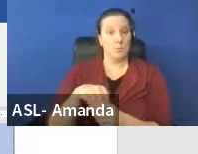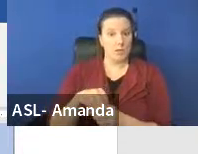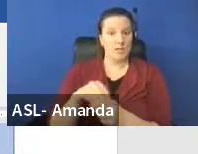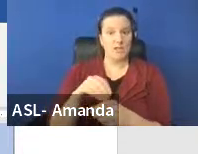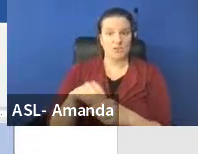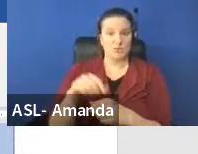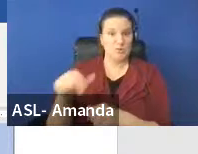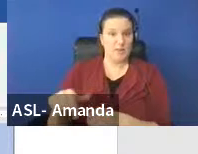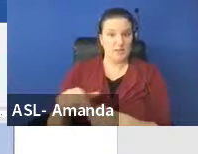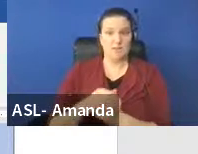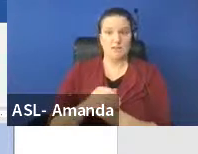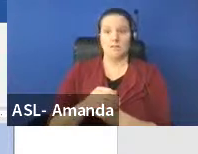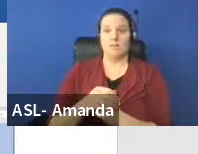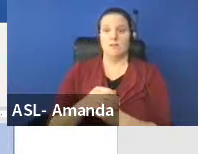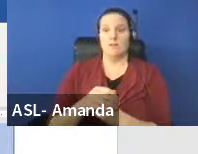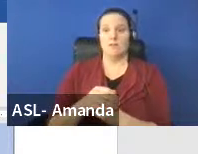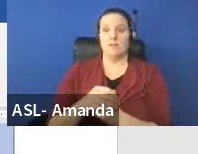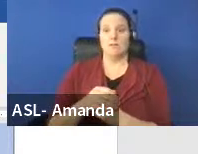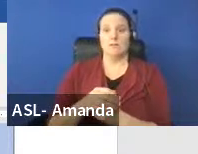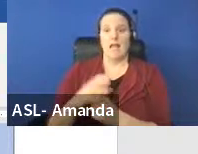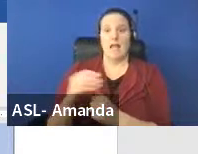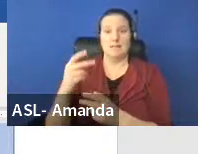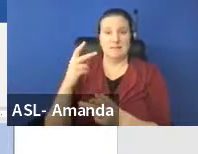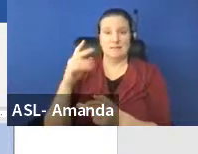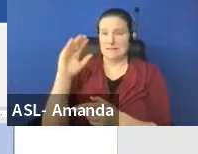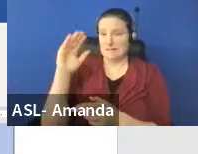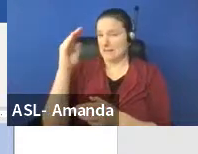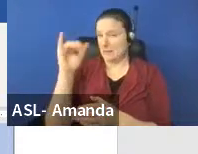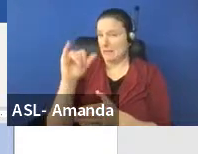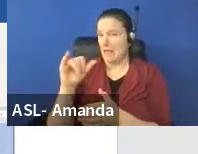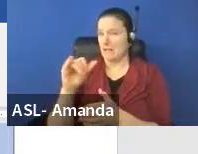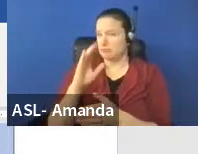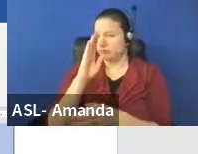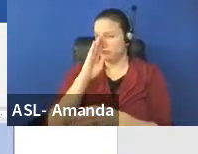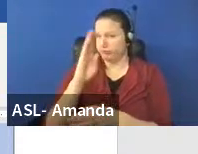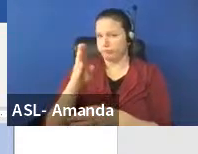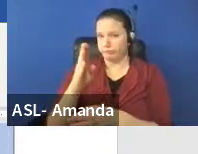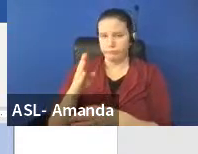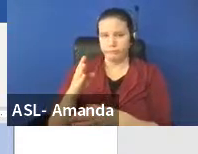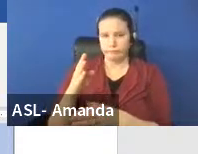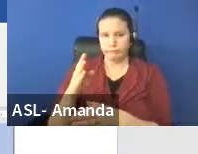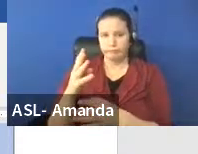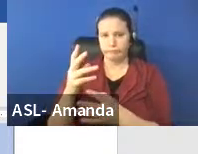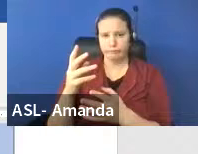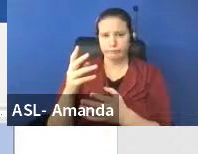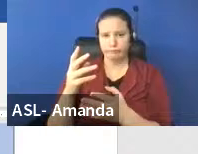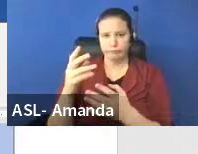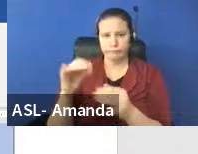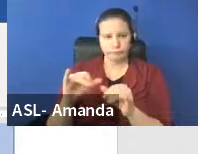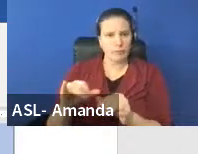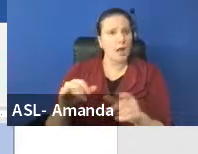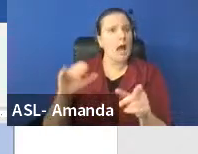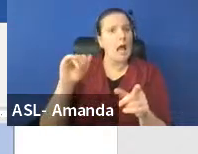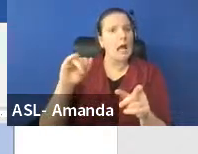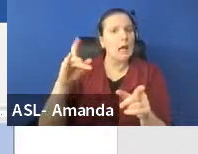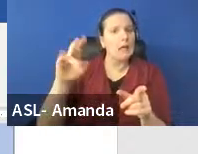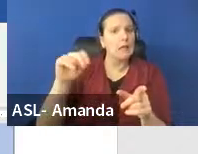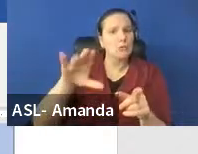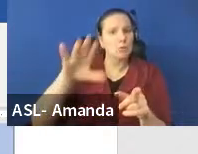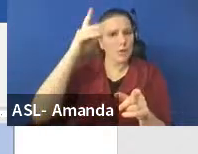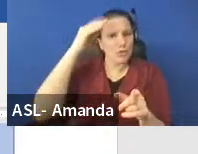into this. And seems like a fairly straightforward metric, but Aiden, what are your